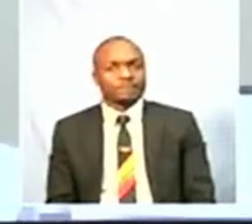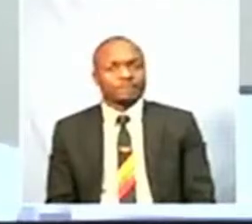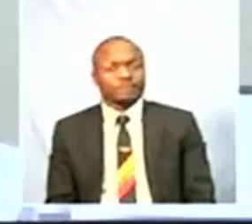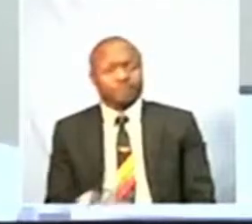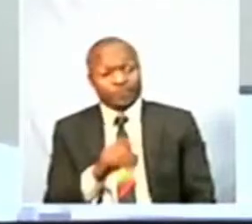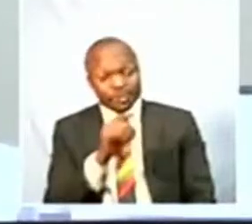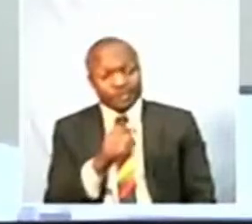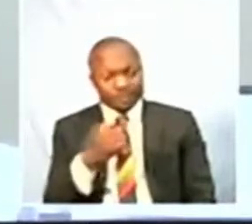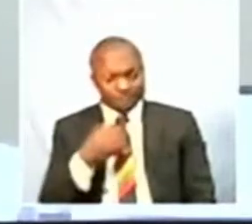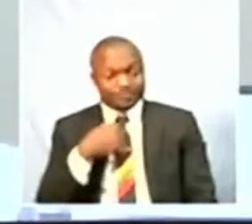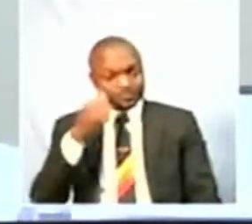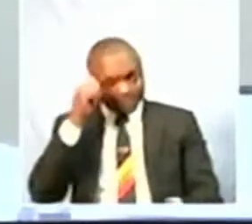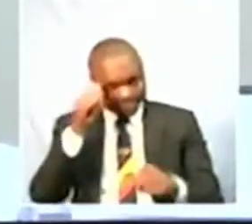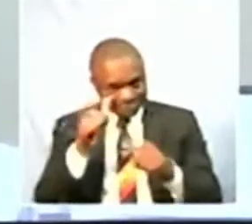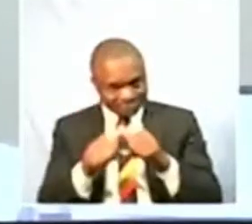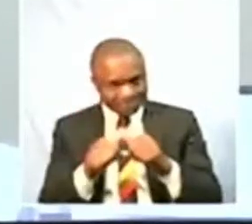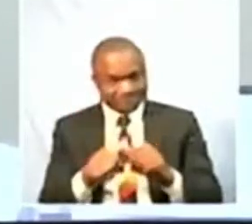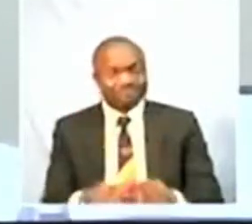That one I agree with you.